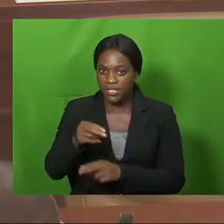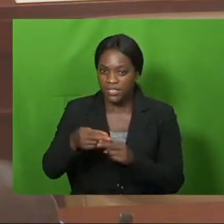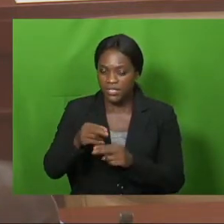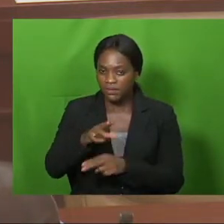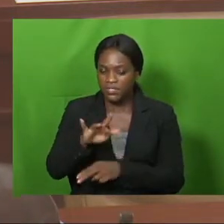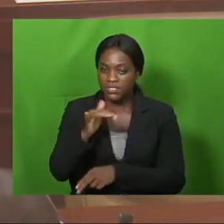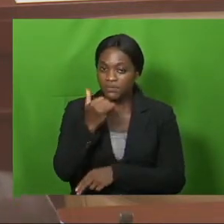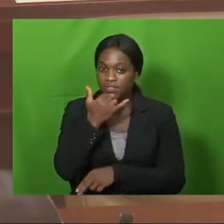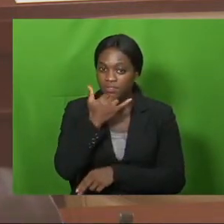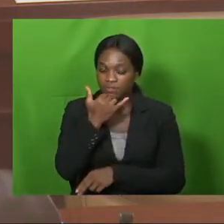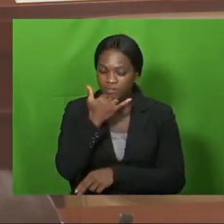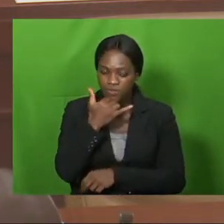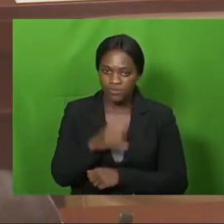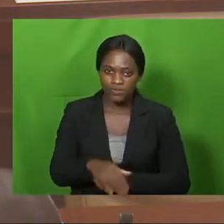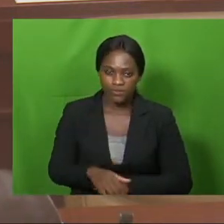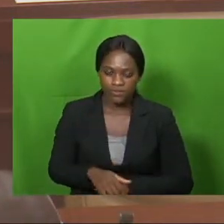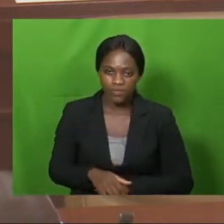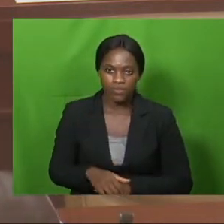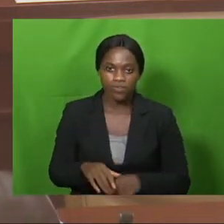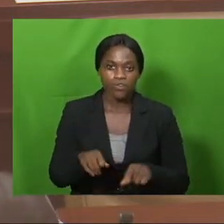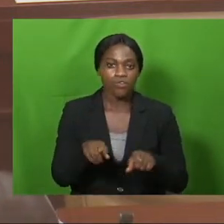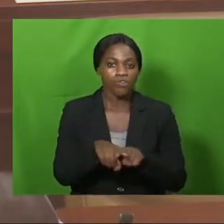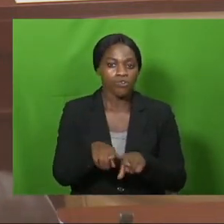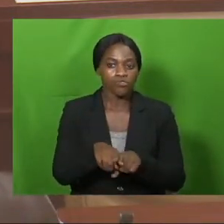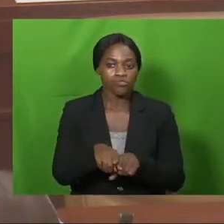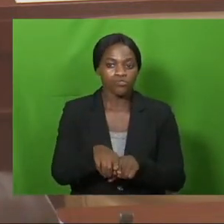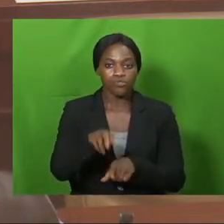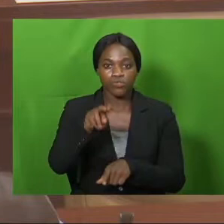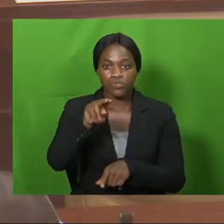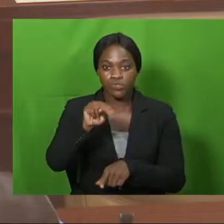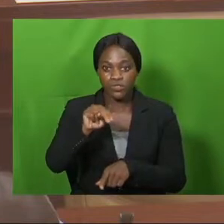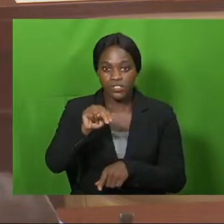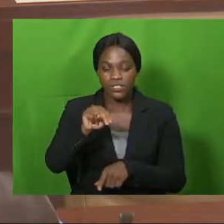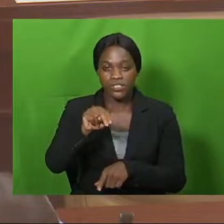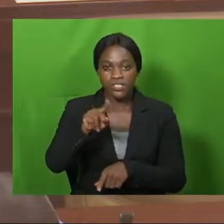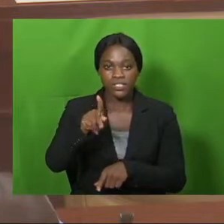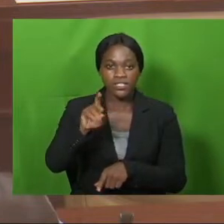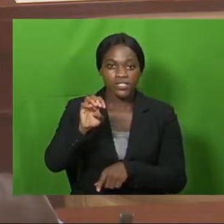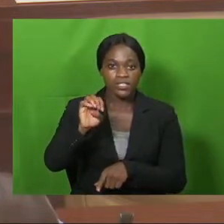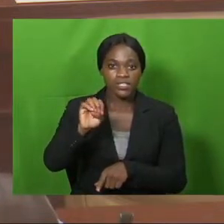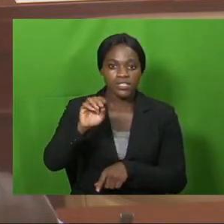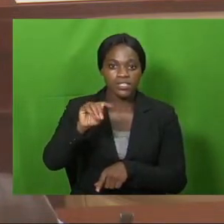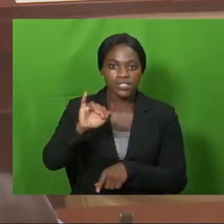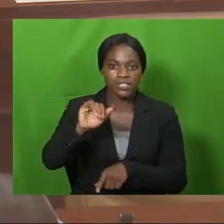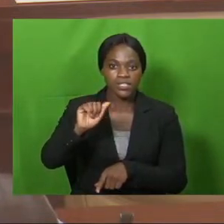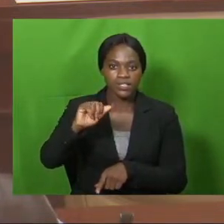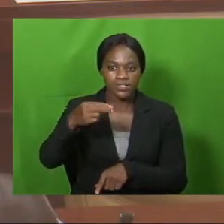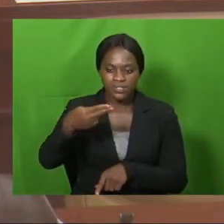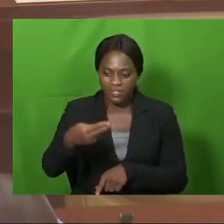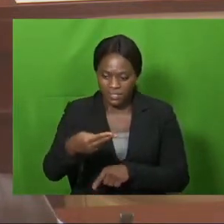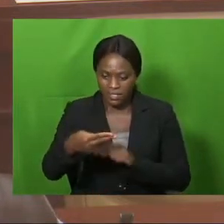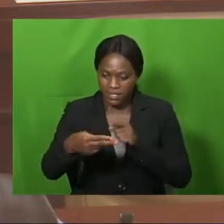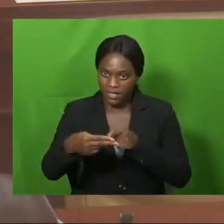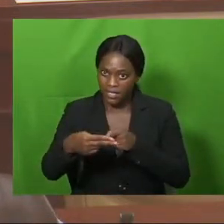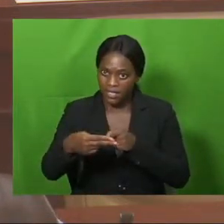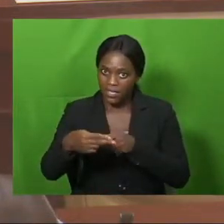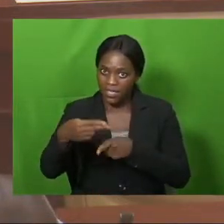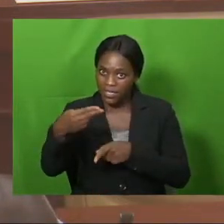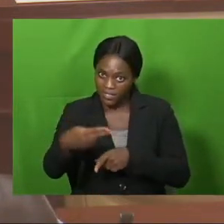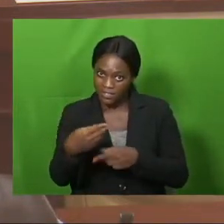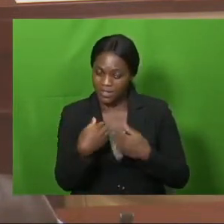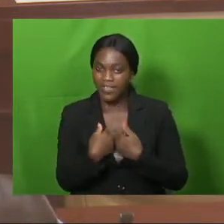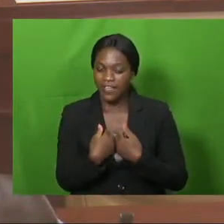Mr. Speaker, Nketia has an H at the end. An H at the end. And then, Mr. Speaker, there is